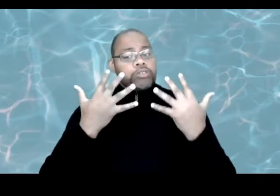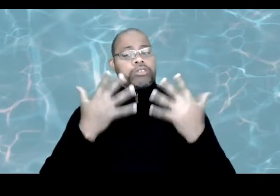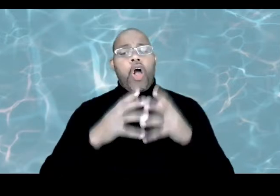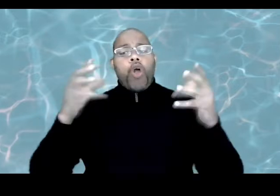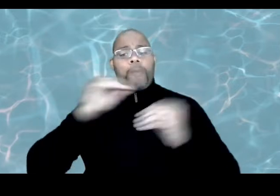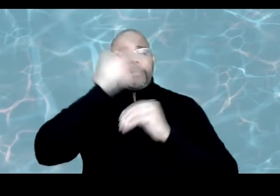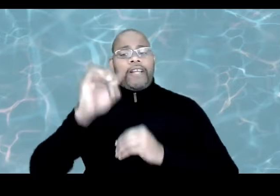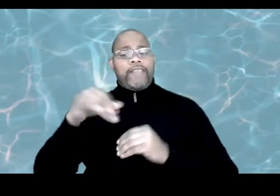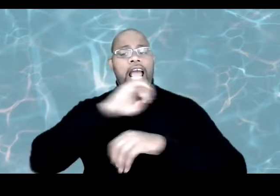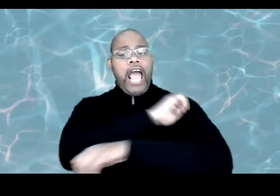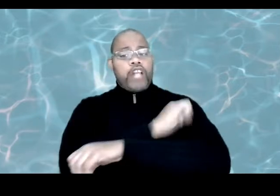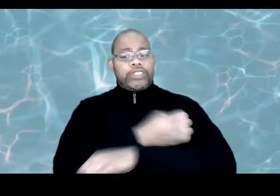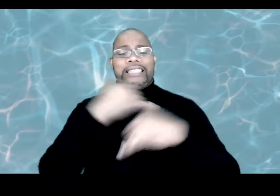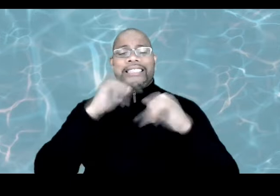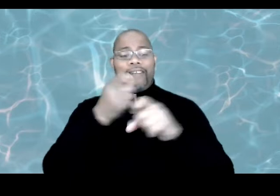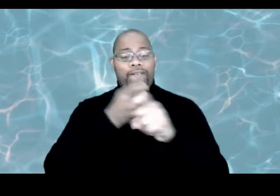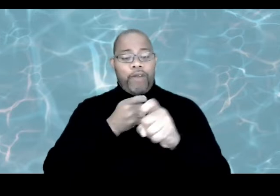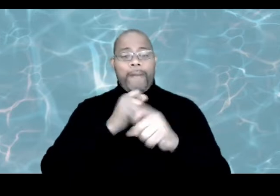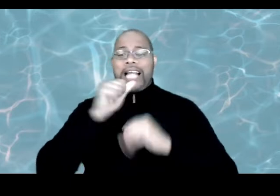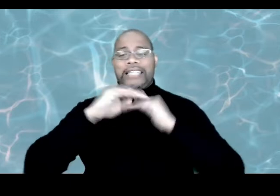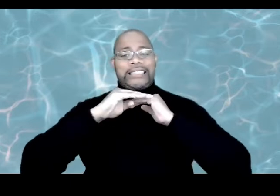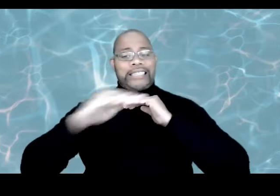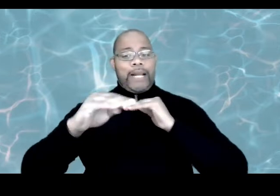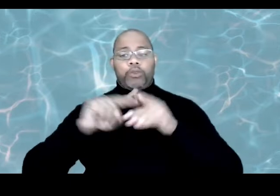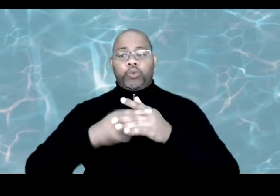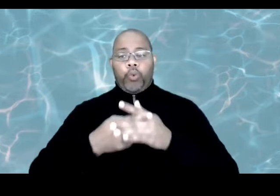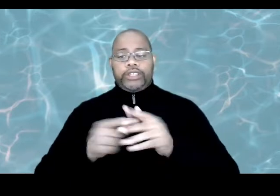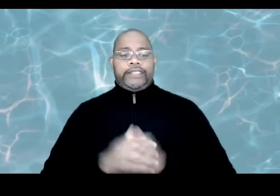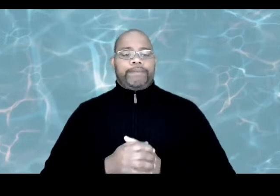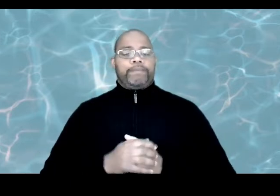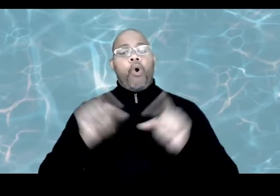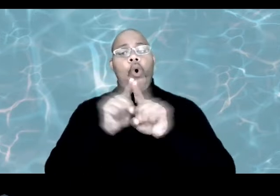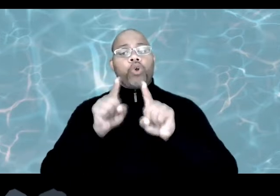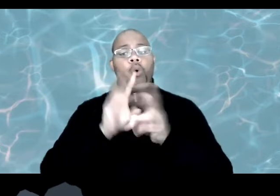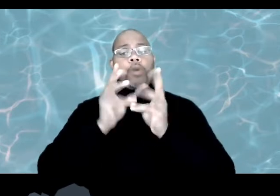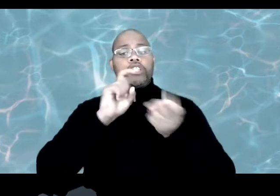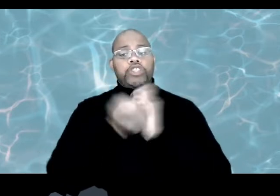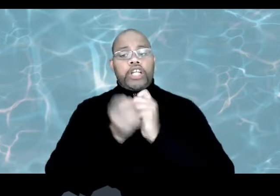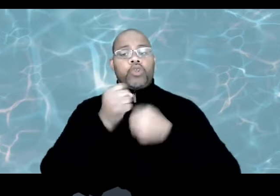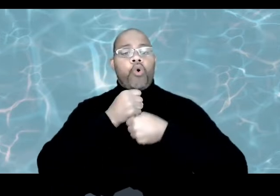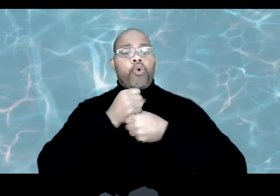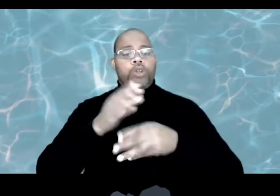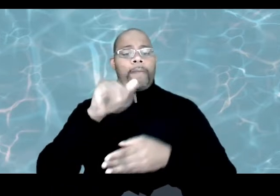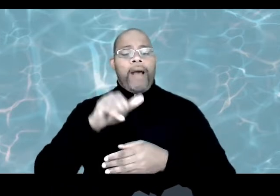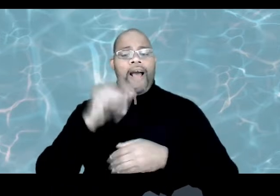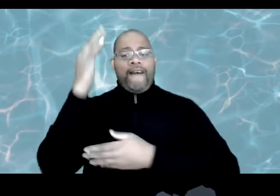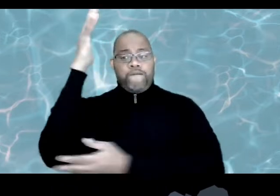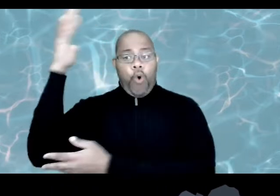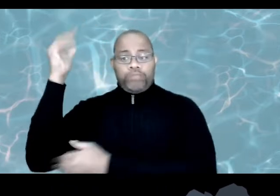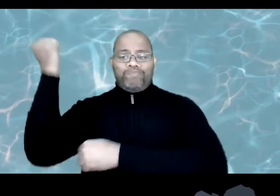unfortunately, a large percentage of that energy still comes from unsustainable sources. Also, climate change is caused